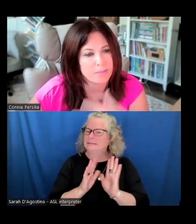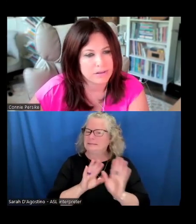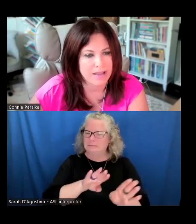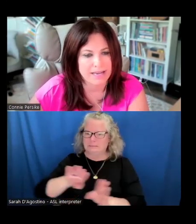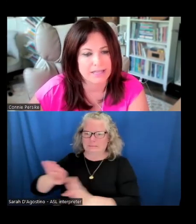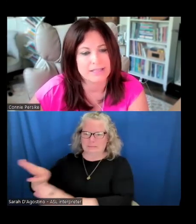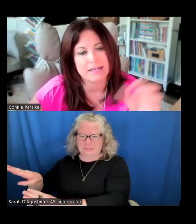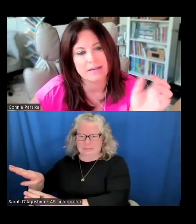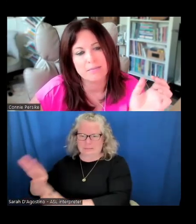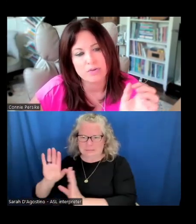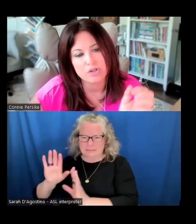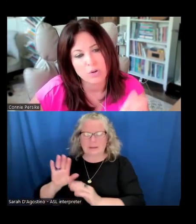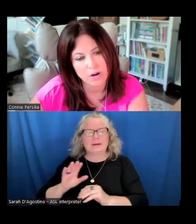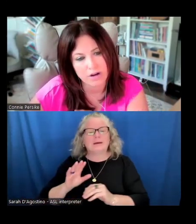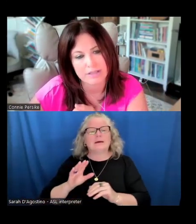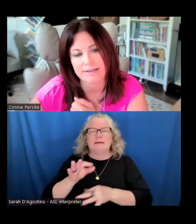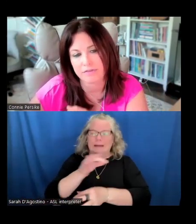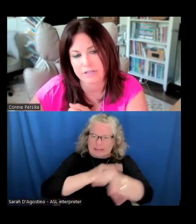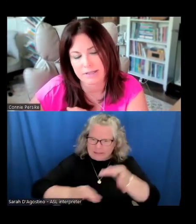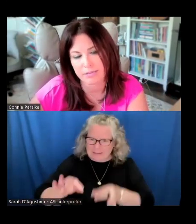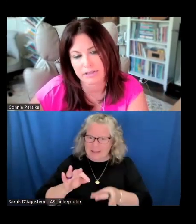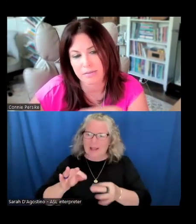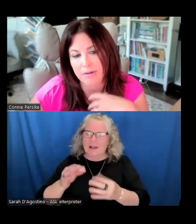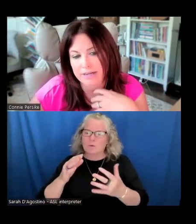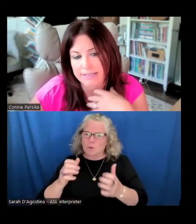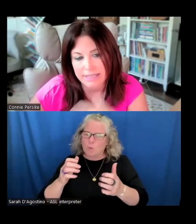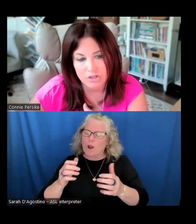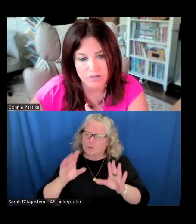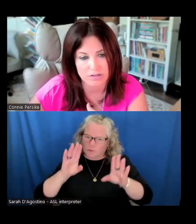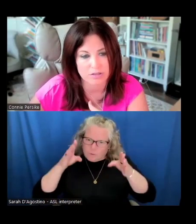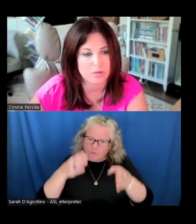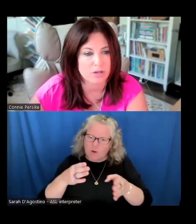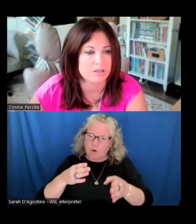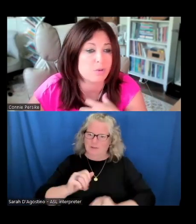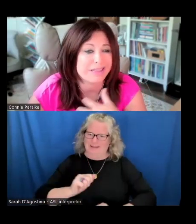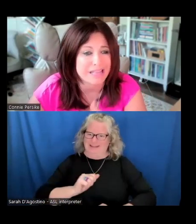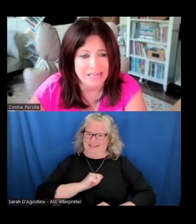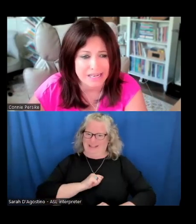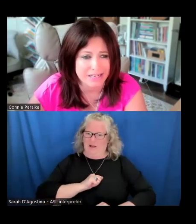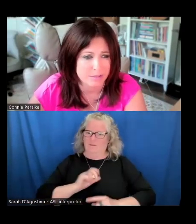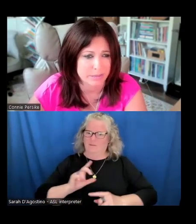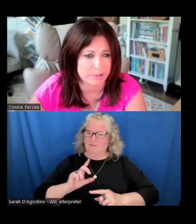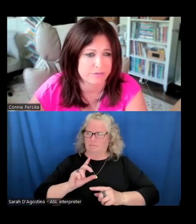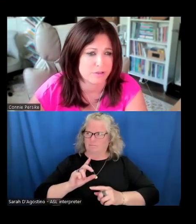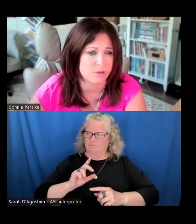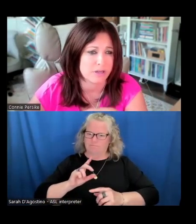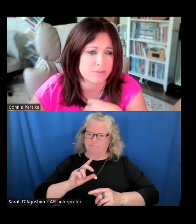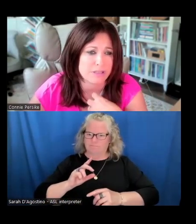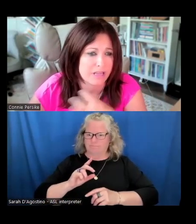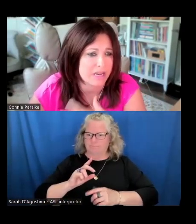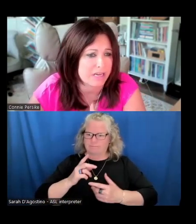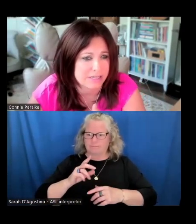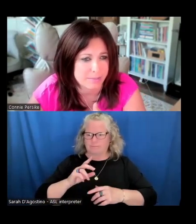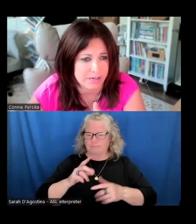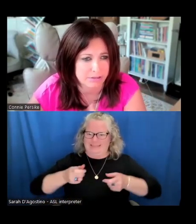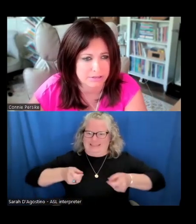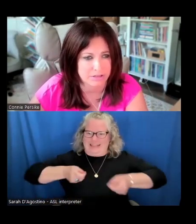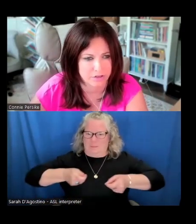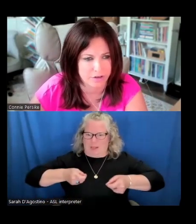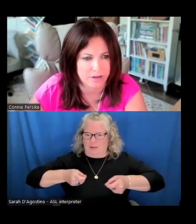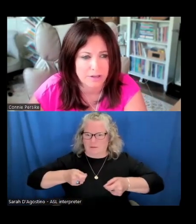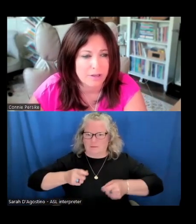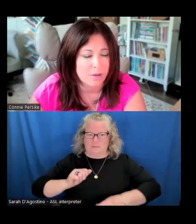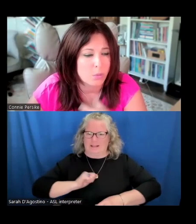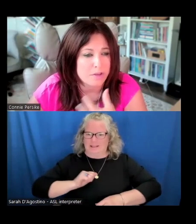goal of compliance and move towards self-discipline. We want to teach our students what they need to be able to focus, what they need to be able